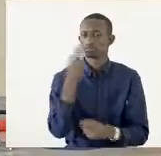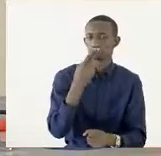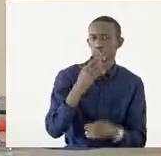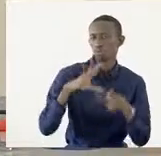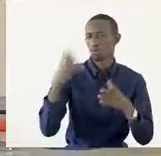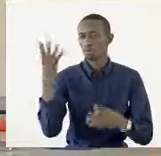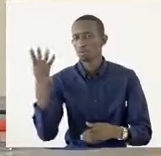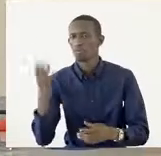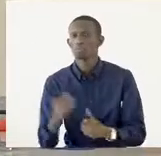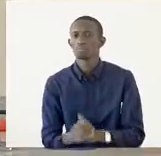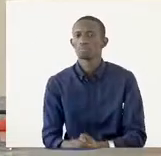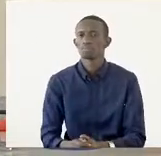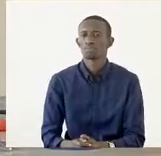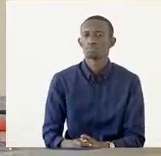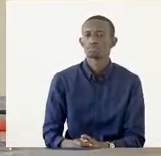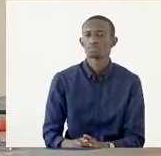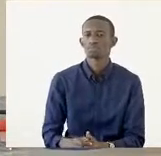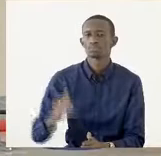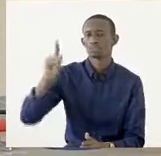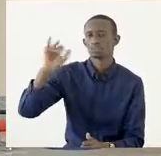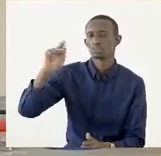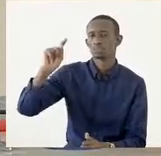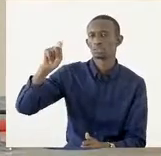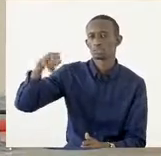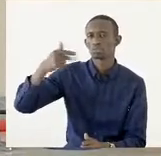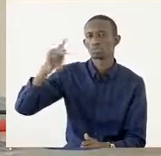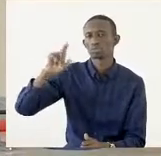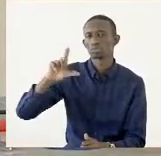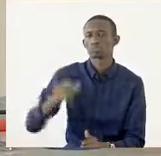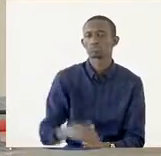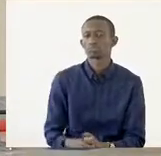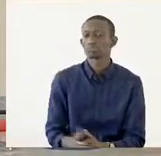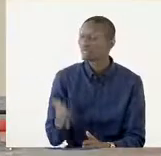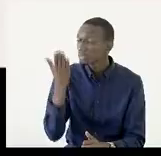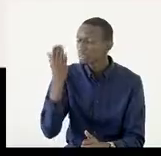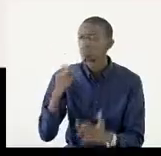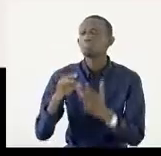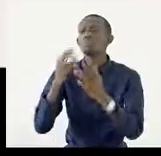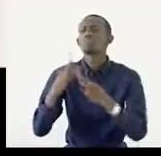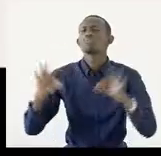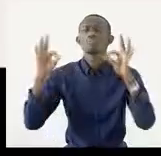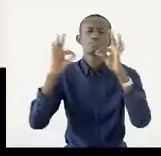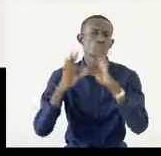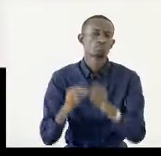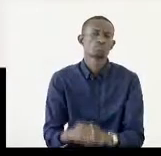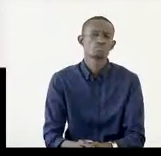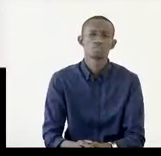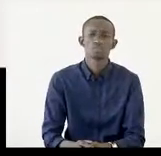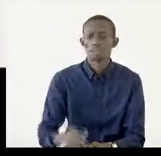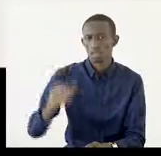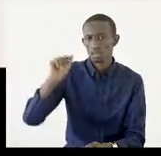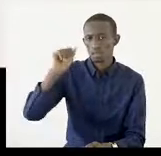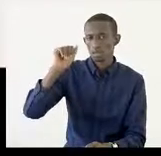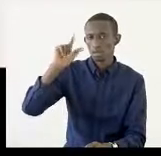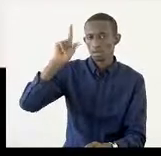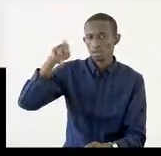2,4-dinitrophenyl hydrazine, which is Brady's reagent. So that is the main important. Aliphatic aldehydes